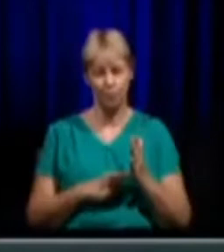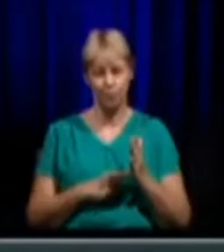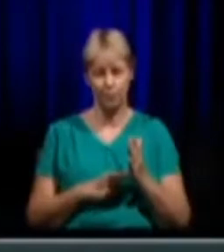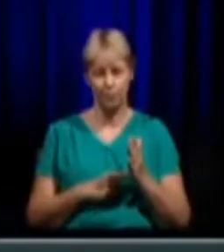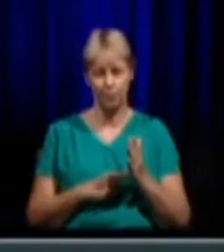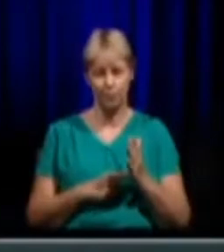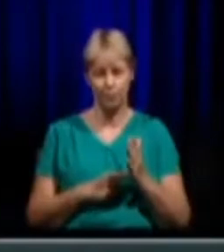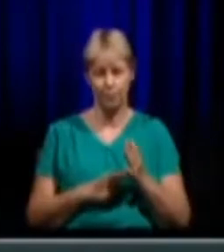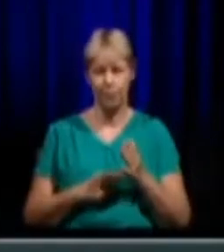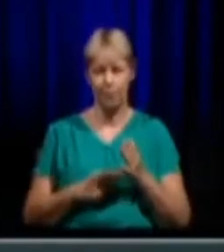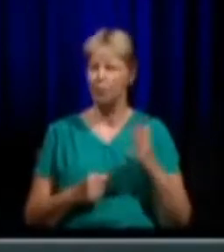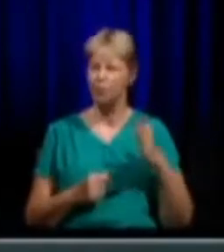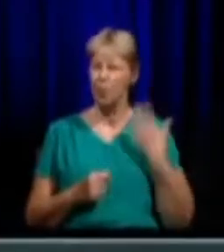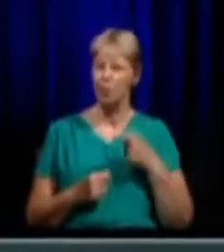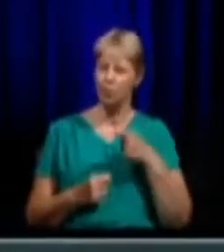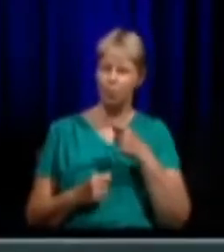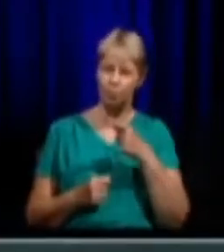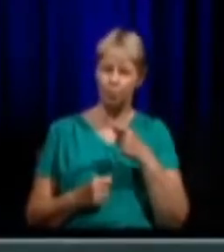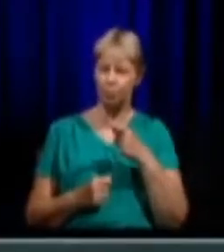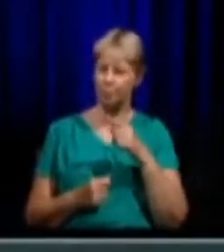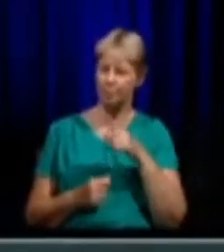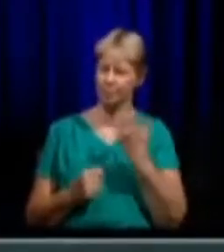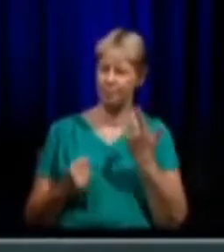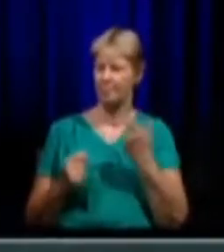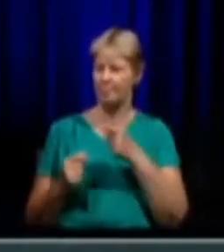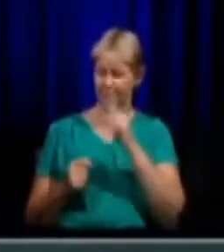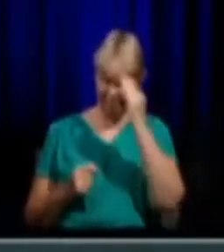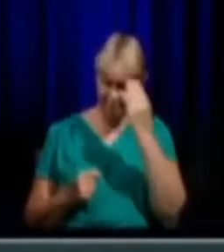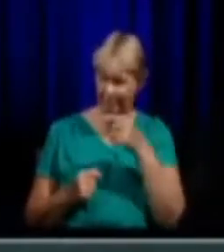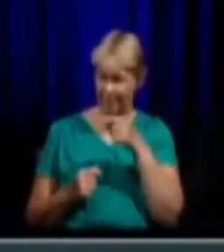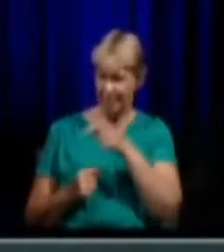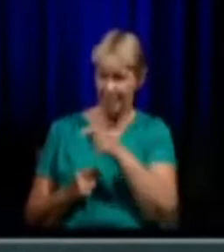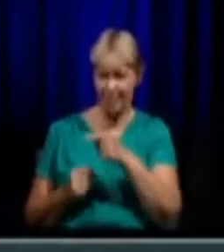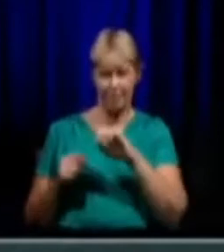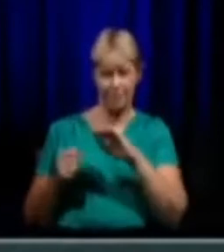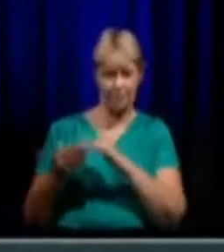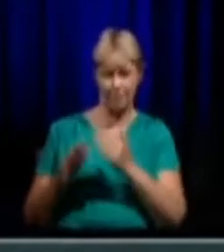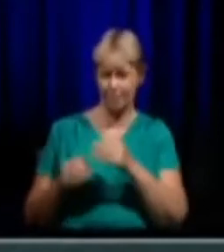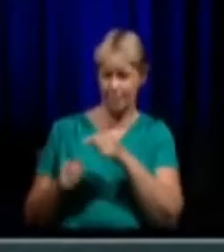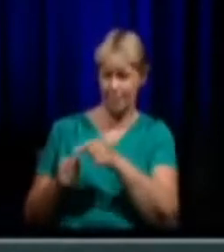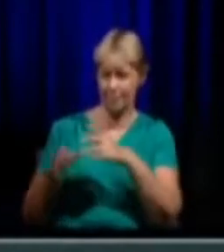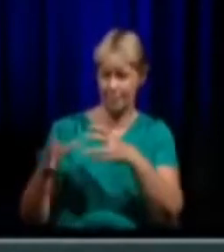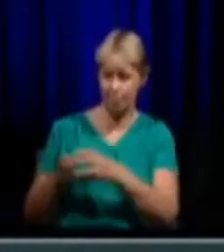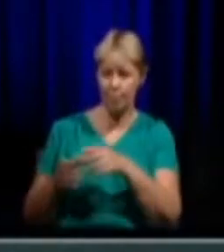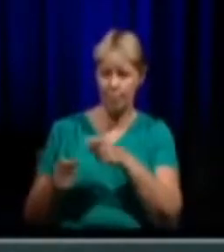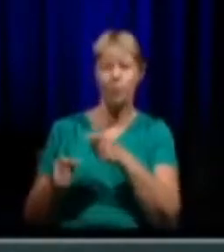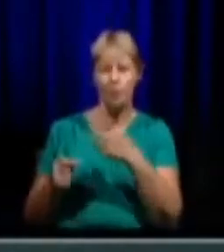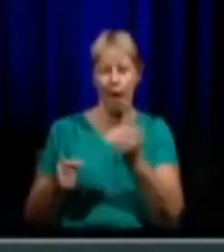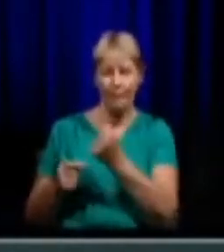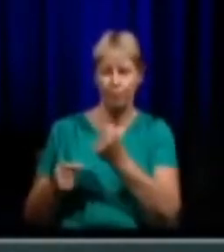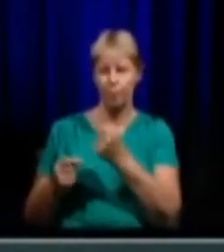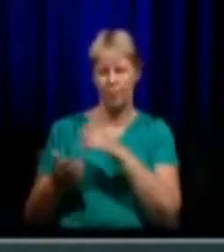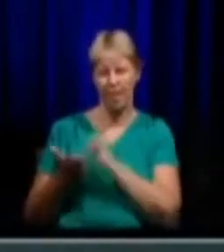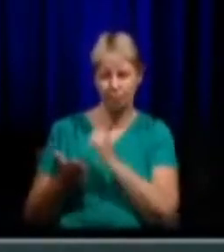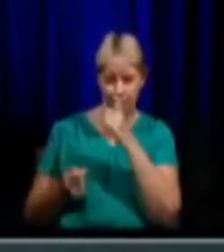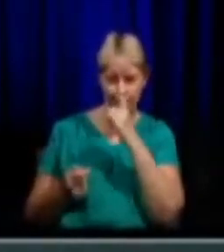just to commit to any kind of community. I want you to commit to a certain type of community because your community influences you, as we saw on